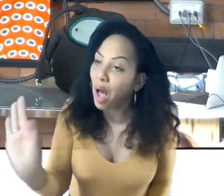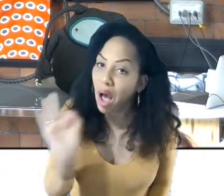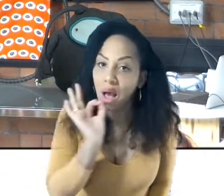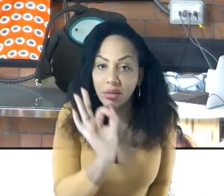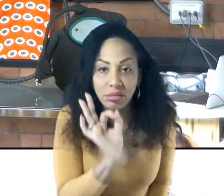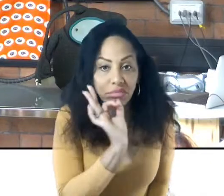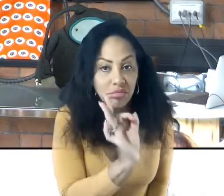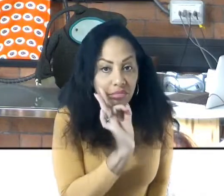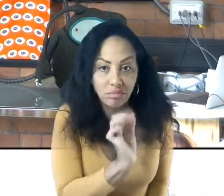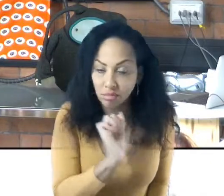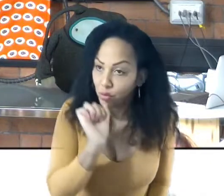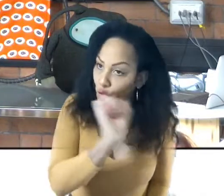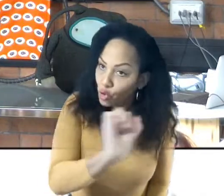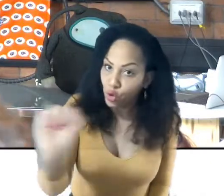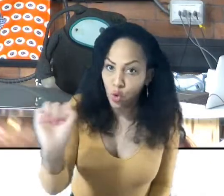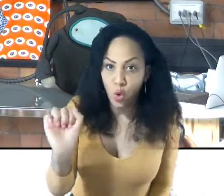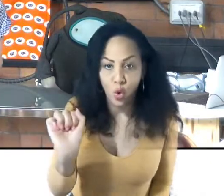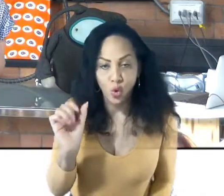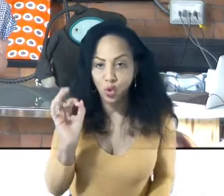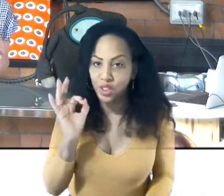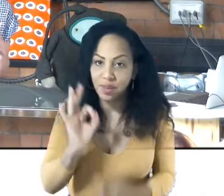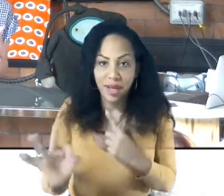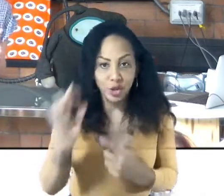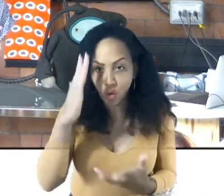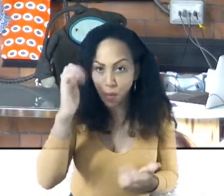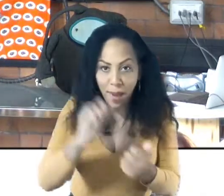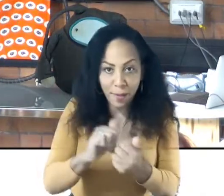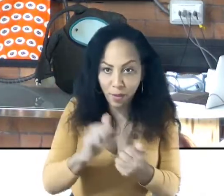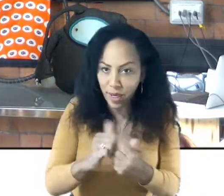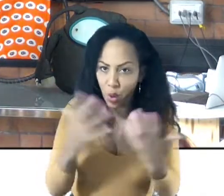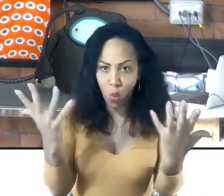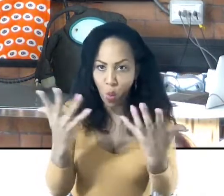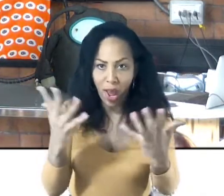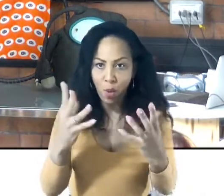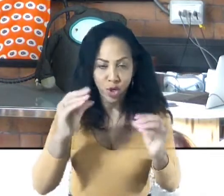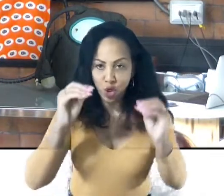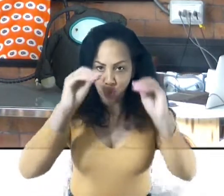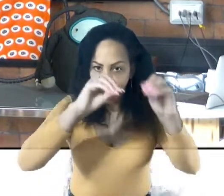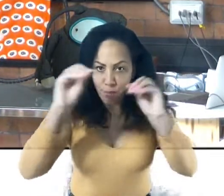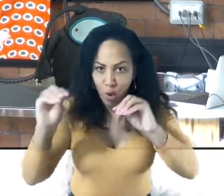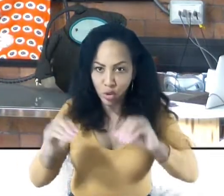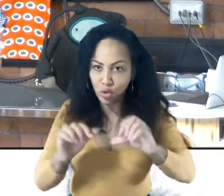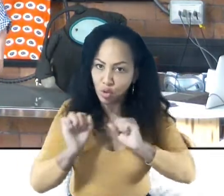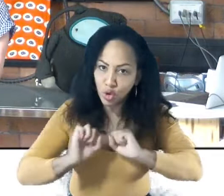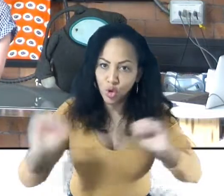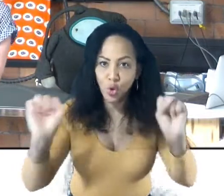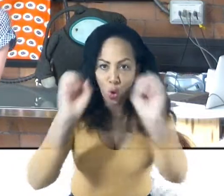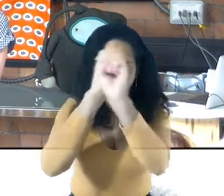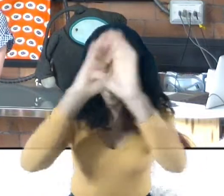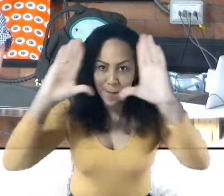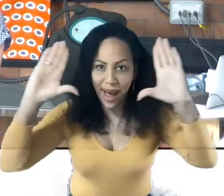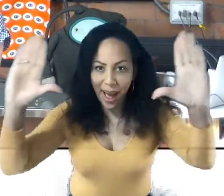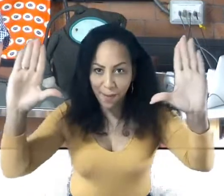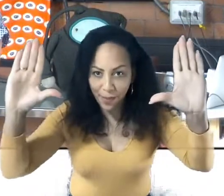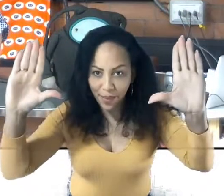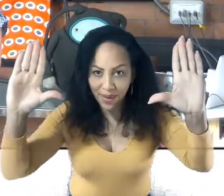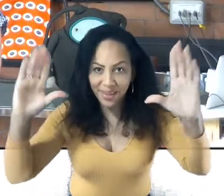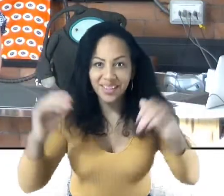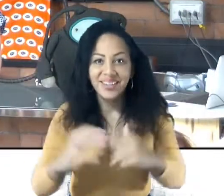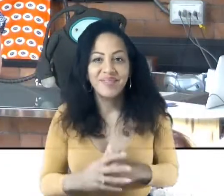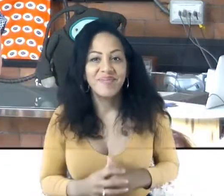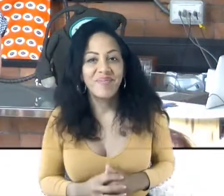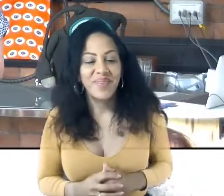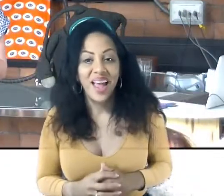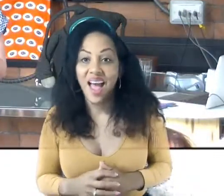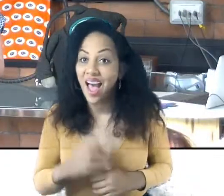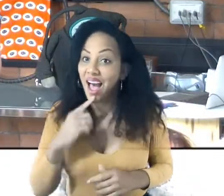was interested in talking to people from across the generations. So I talked to real tinies, and